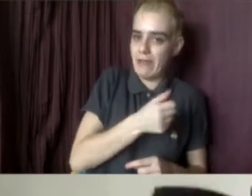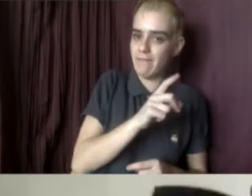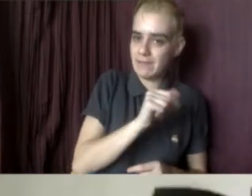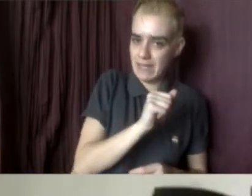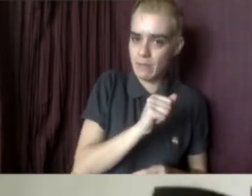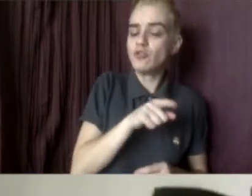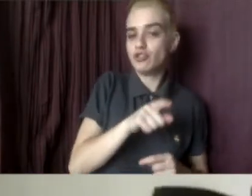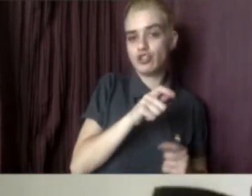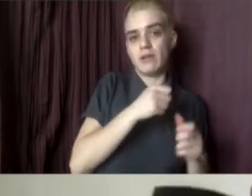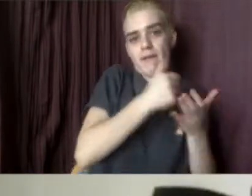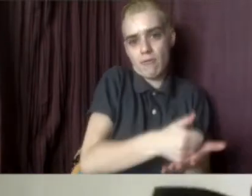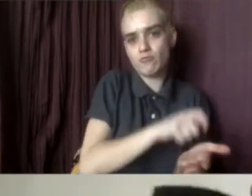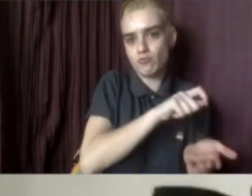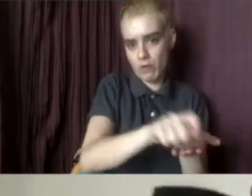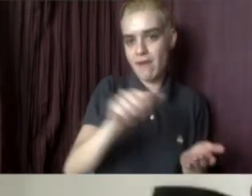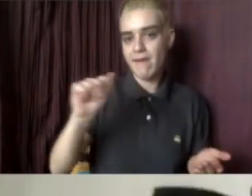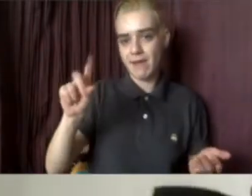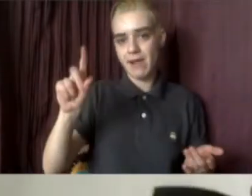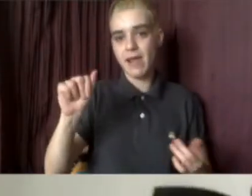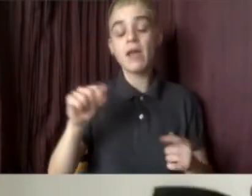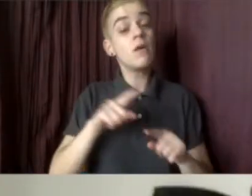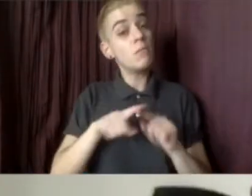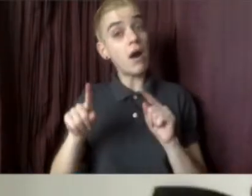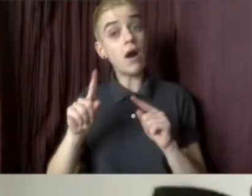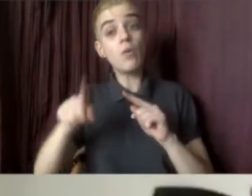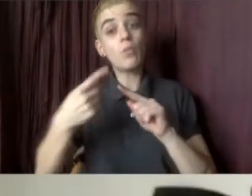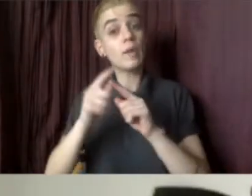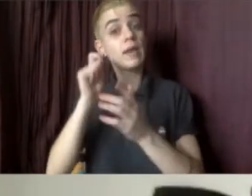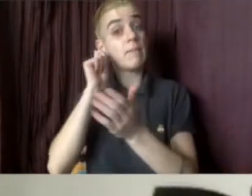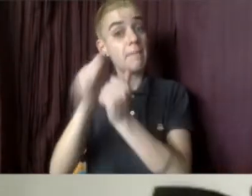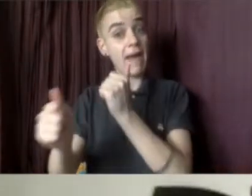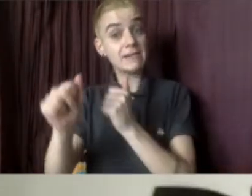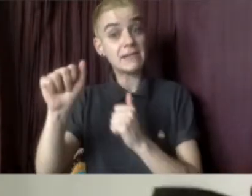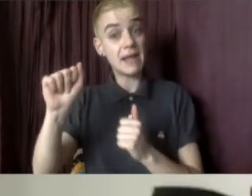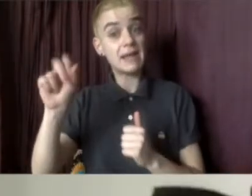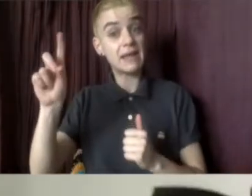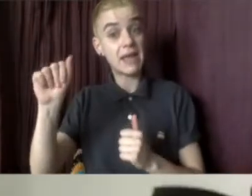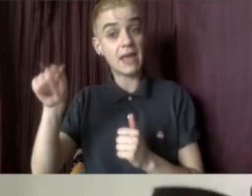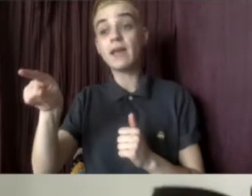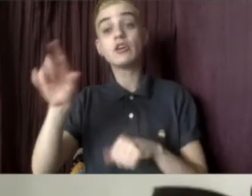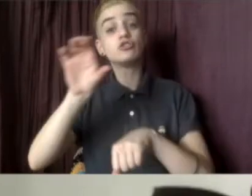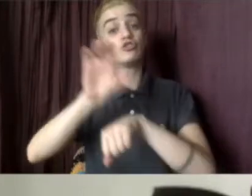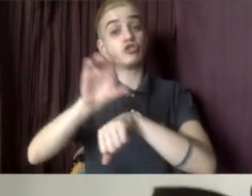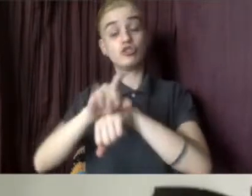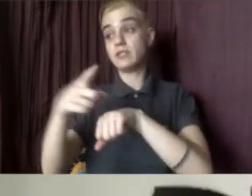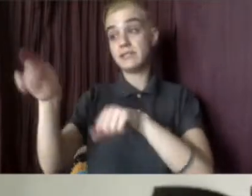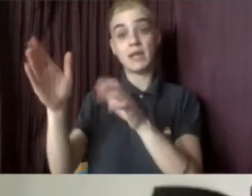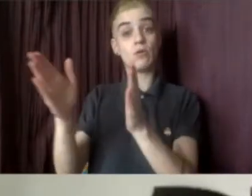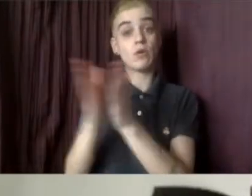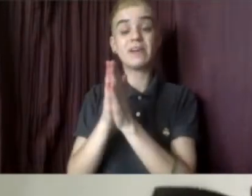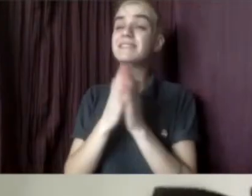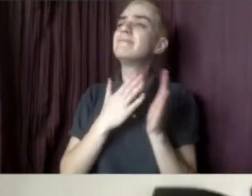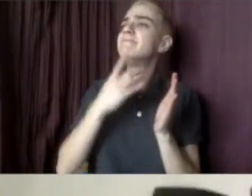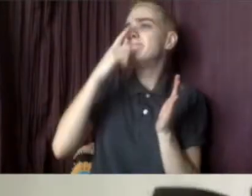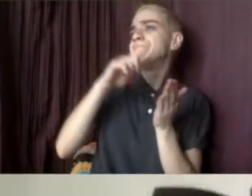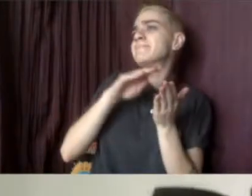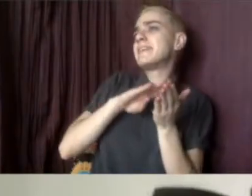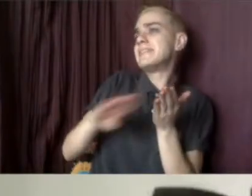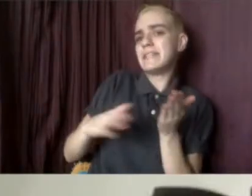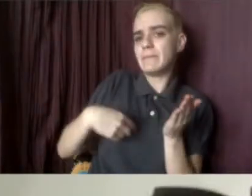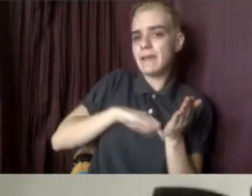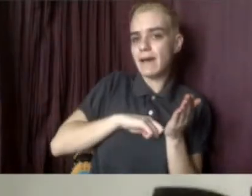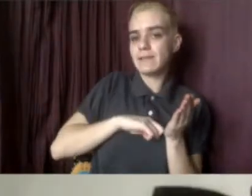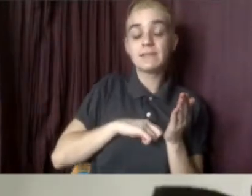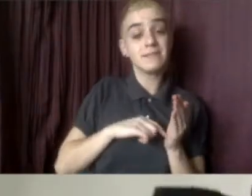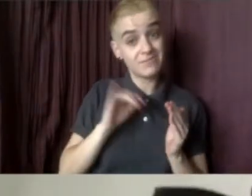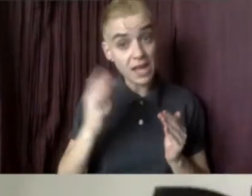the law, which is what a lot, especially Black churches, right? Like I'm an AME and Baptist. My grandmother's side, I'm AME, and my grandfather's side,